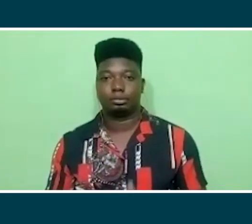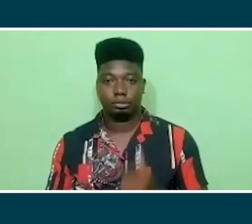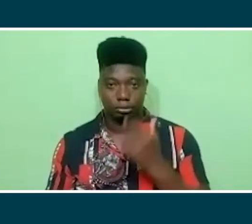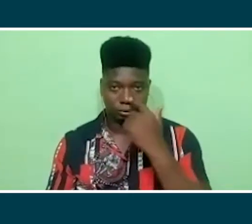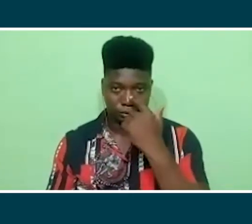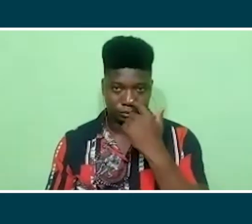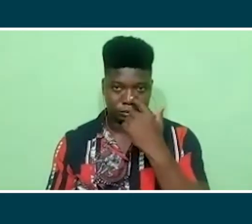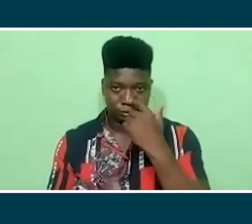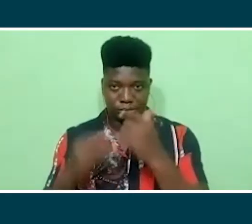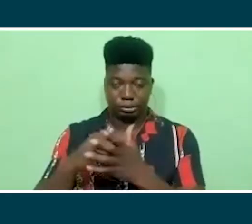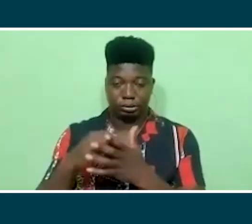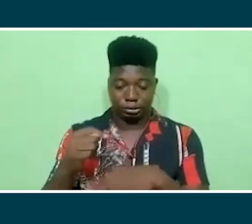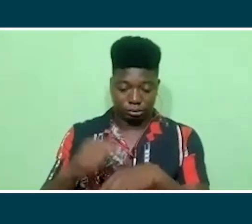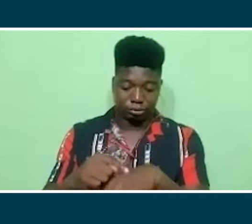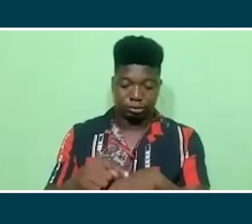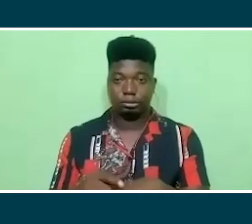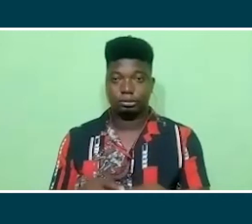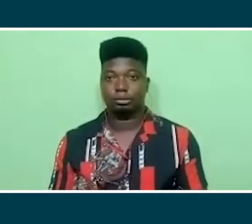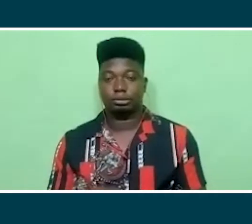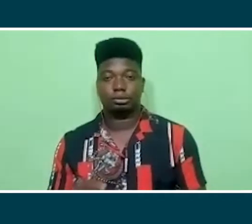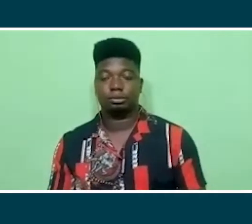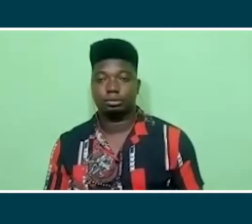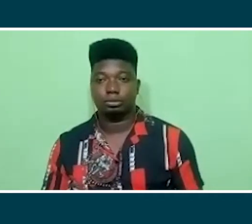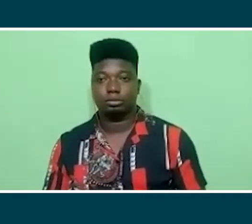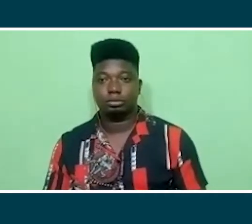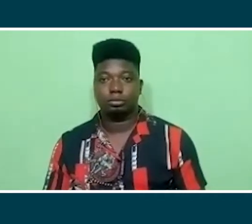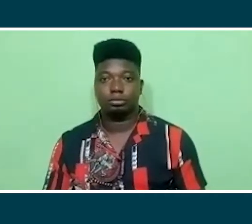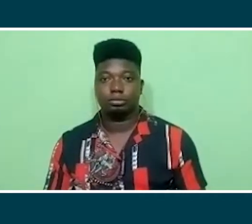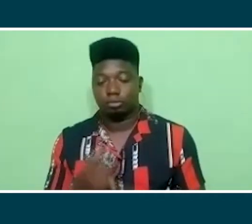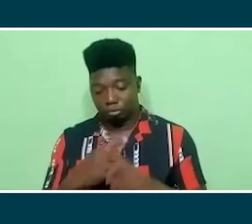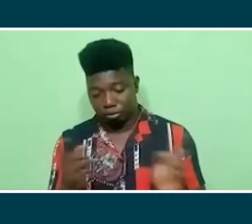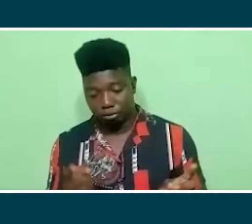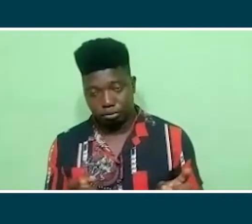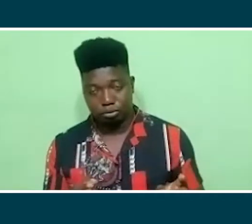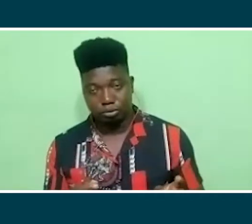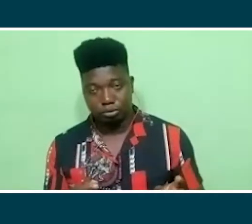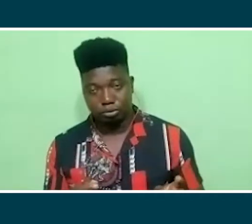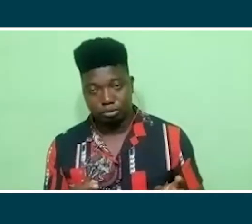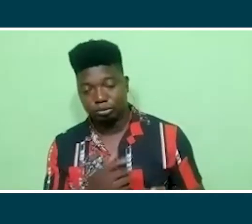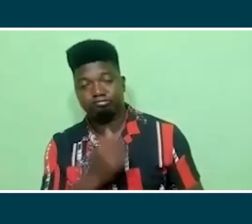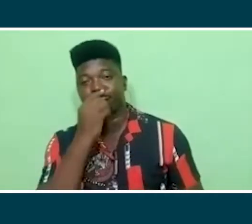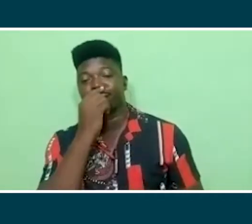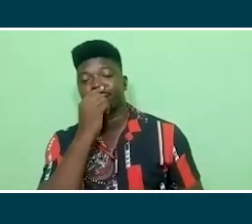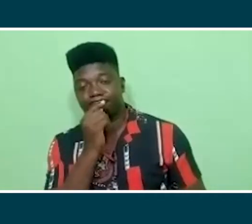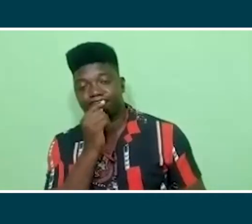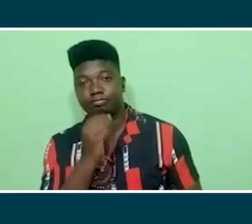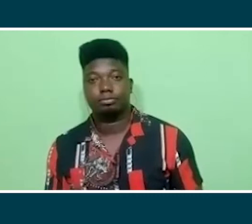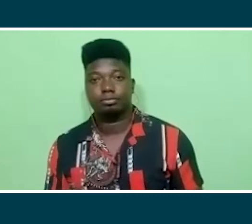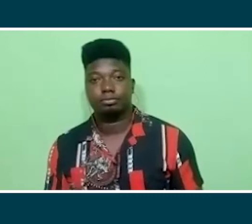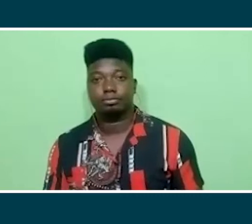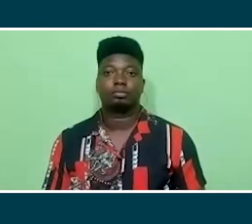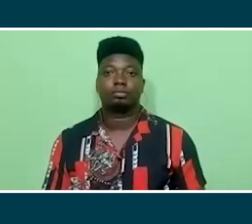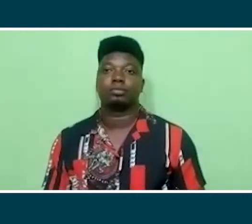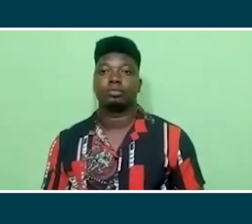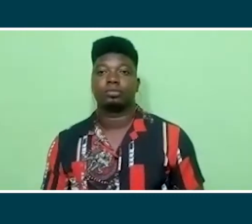with eight-ish-year-olds, right? Yeah. But similar is my silence. I could have easily gone up without making a big deal or